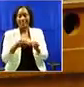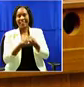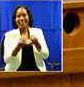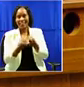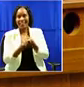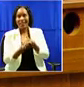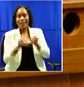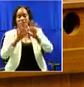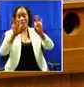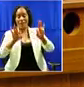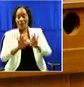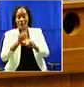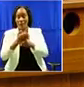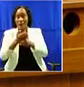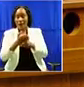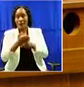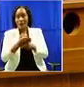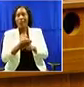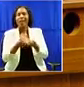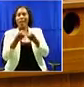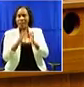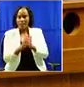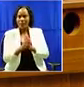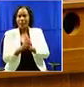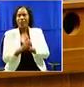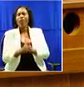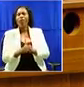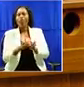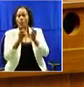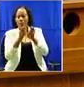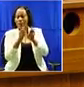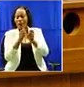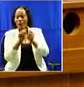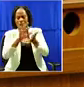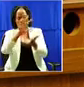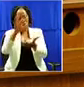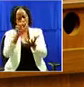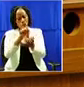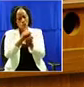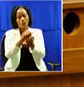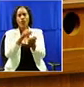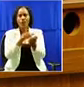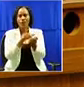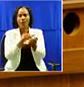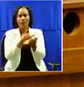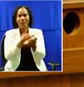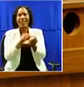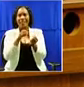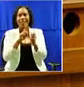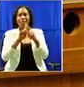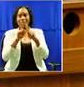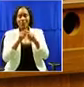a path of fiscal consolidation. It will also speak to our